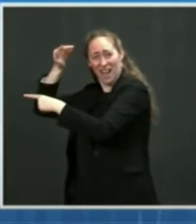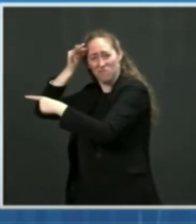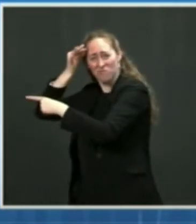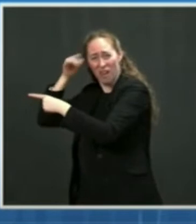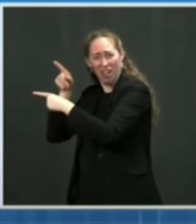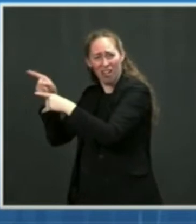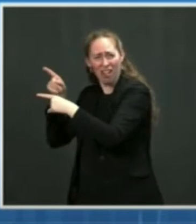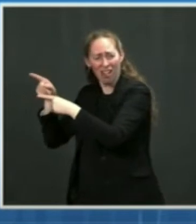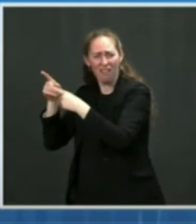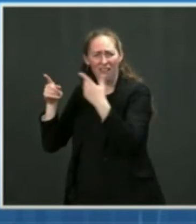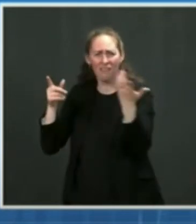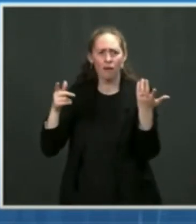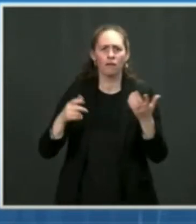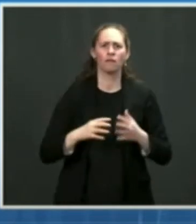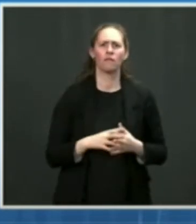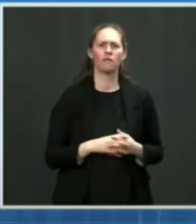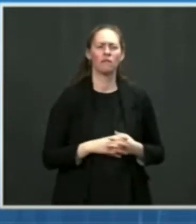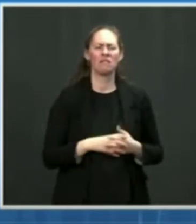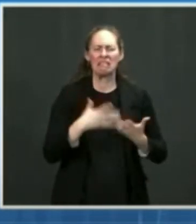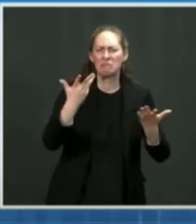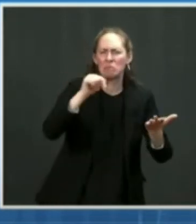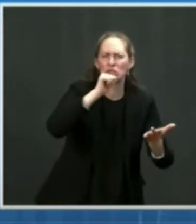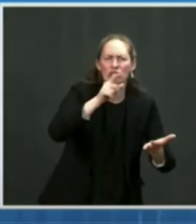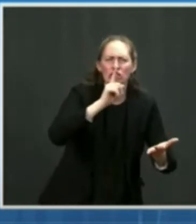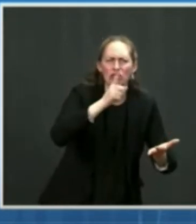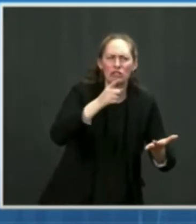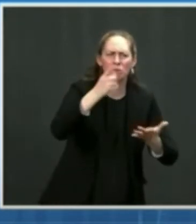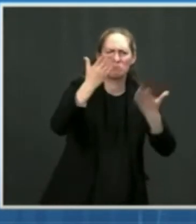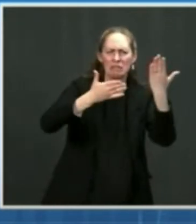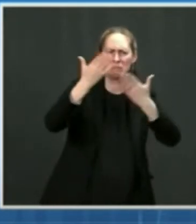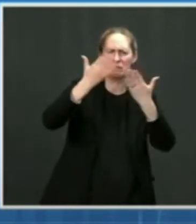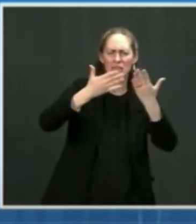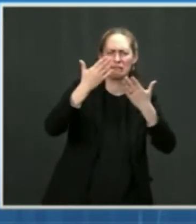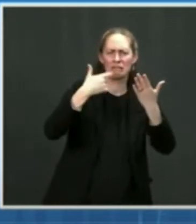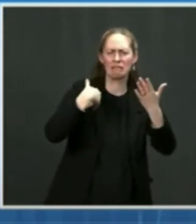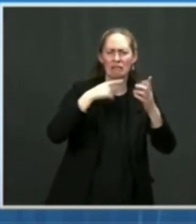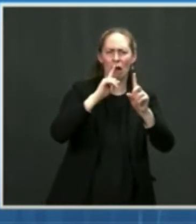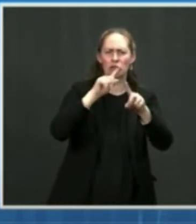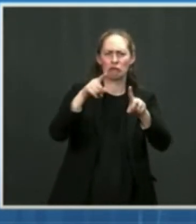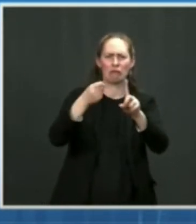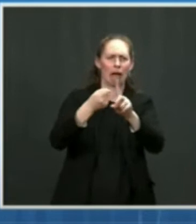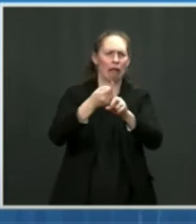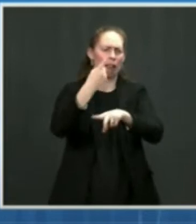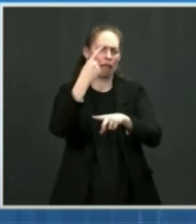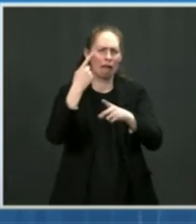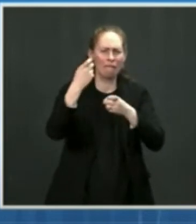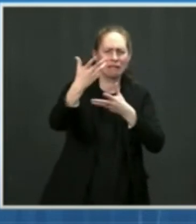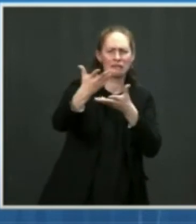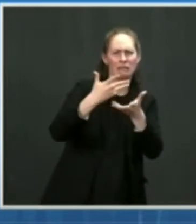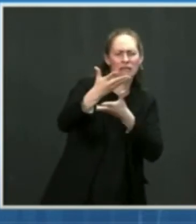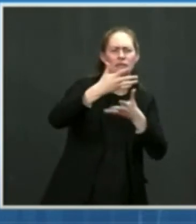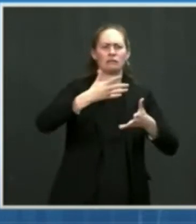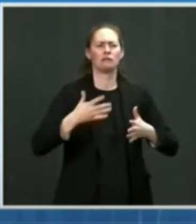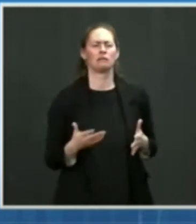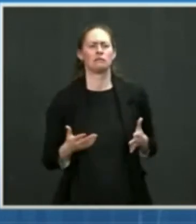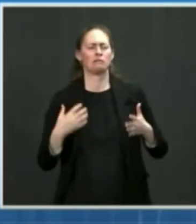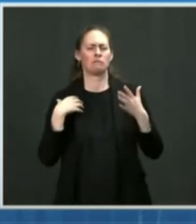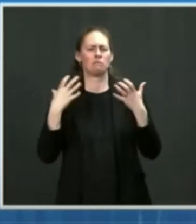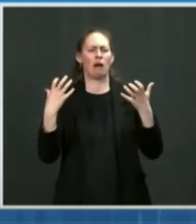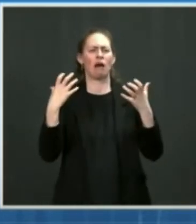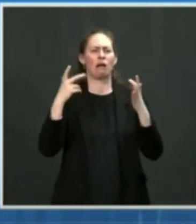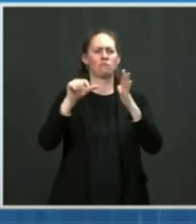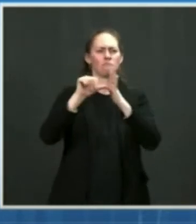like it may be anomalous. We would love to follow up and get more details, but let me just emphasize a few things more broadly. We've gone from